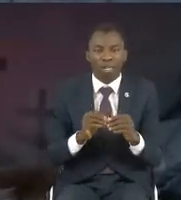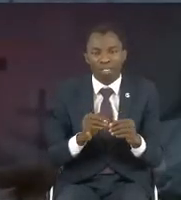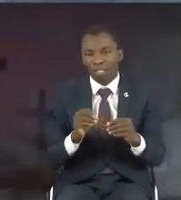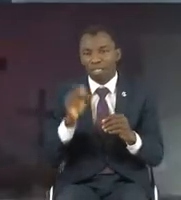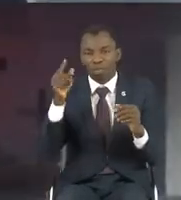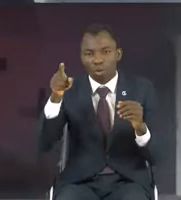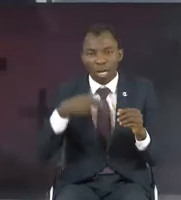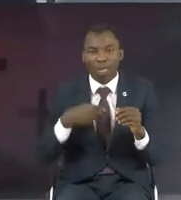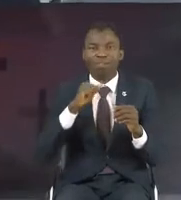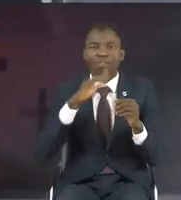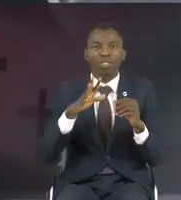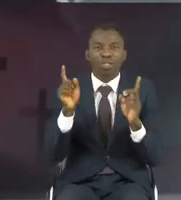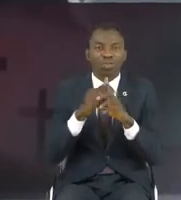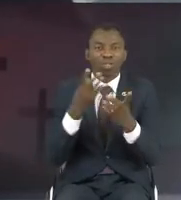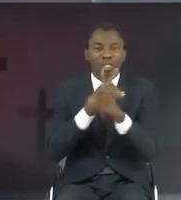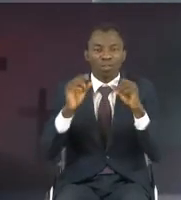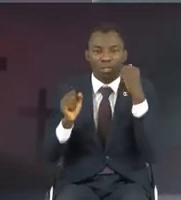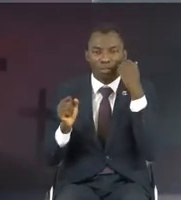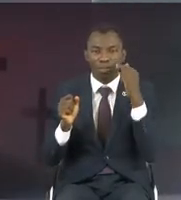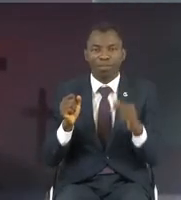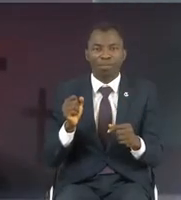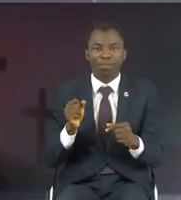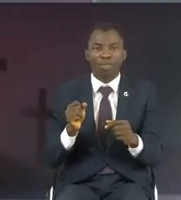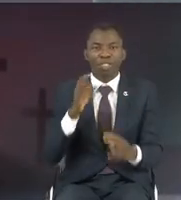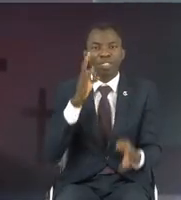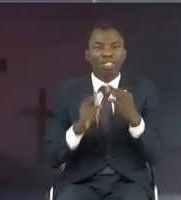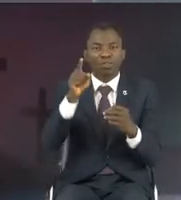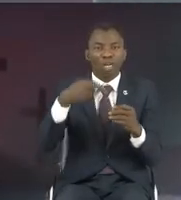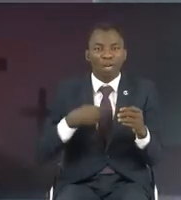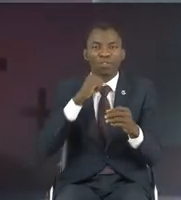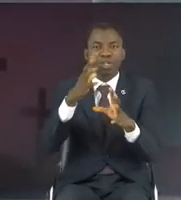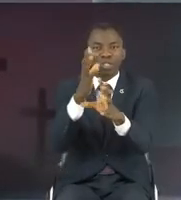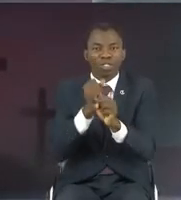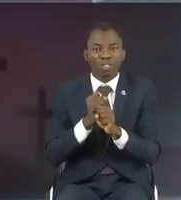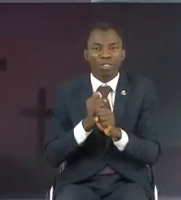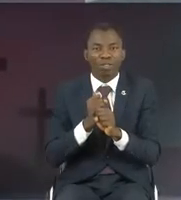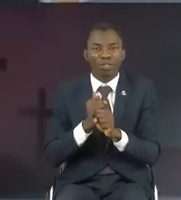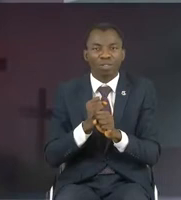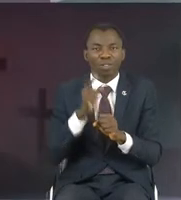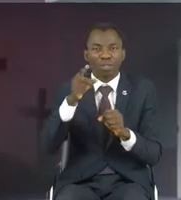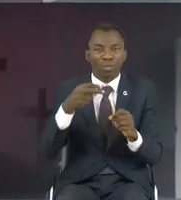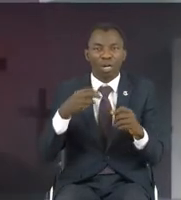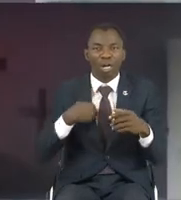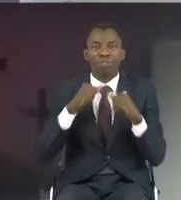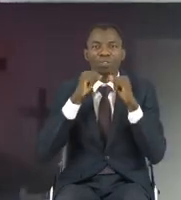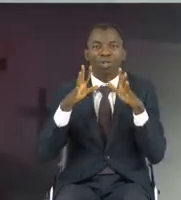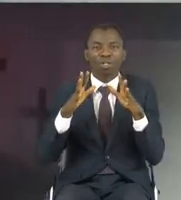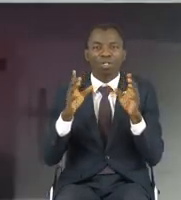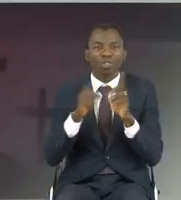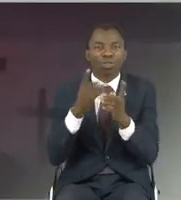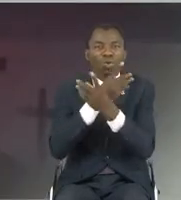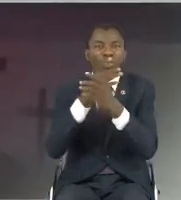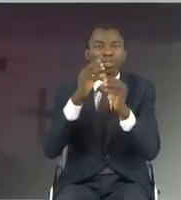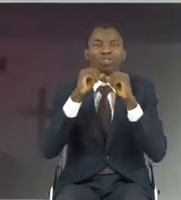to deliver. If you have not received, you have nothing to deliver.